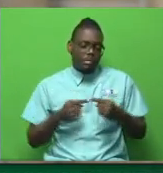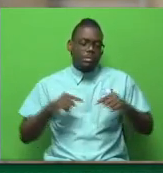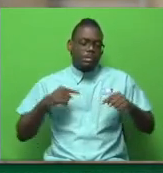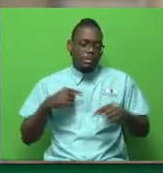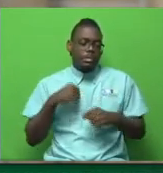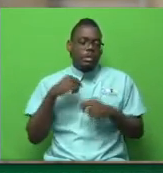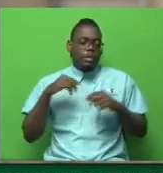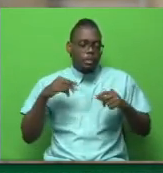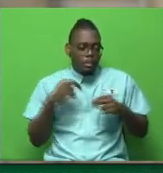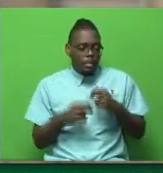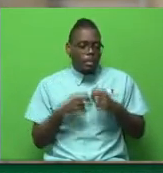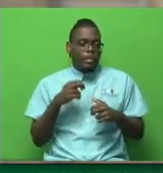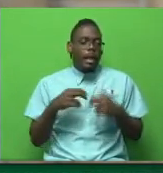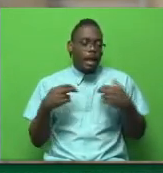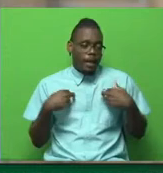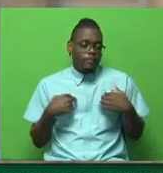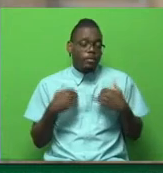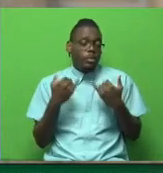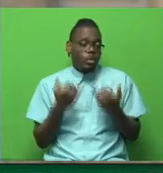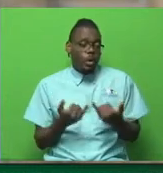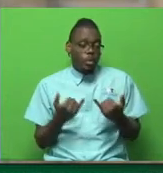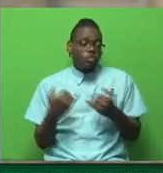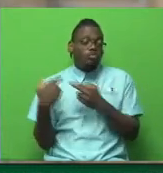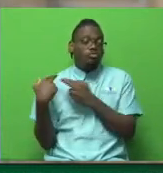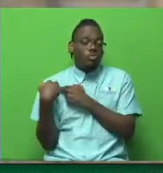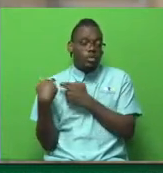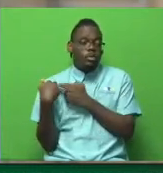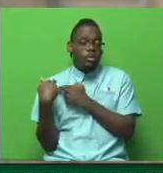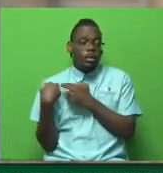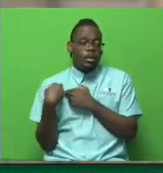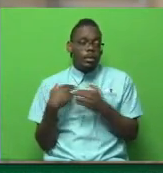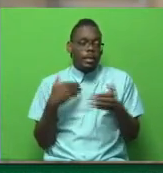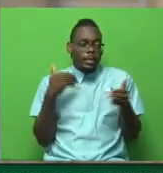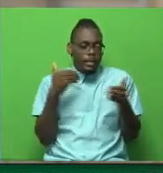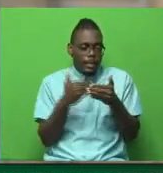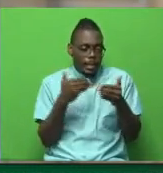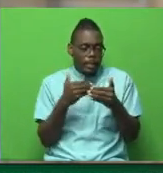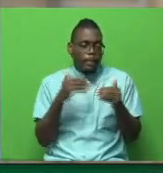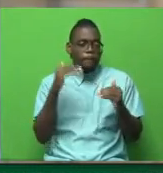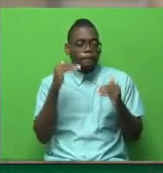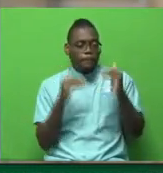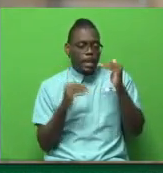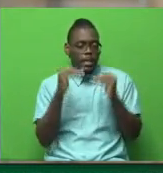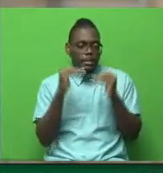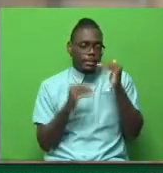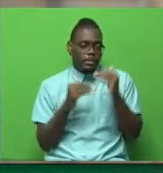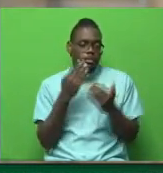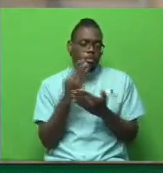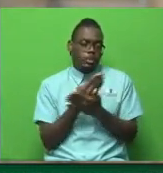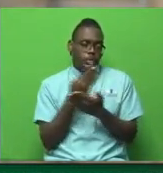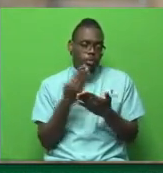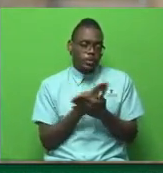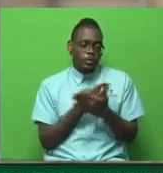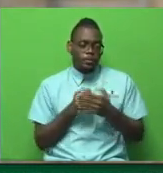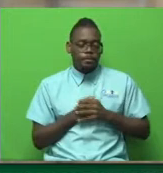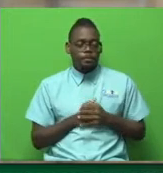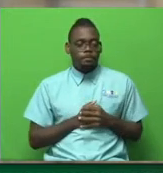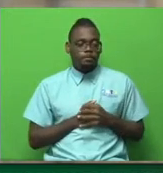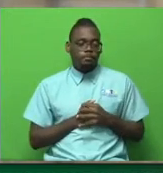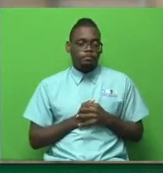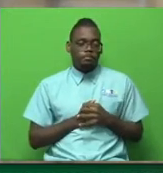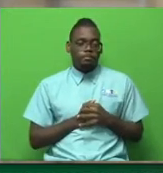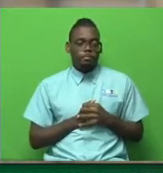responsible and almost balanced budget let me Begin by discussing the fuel subsidy